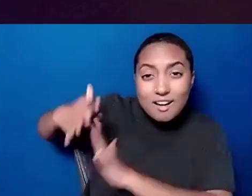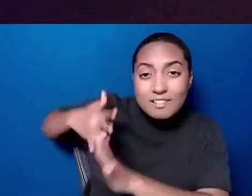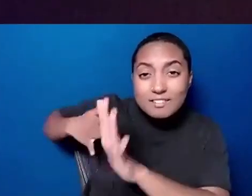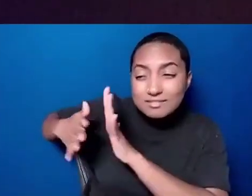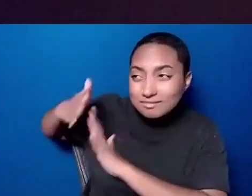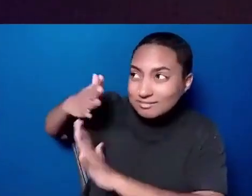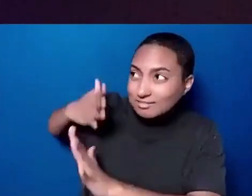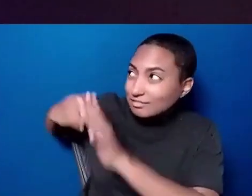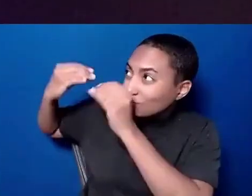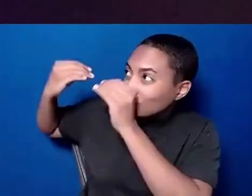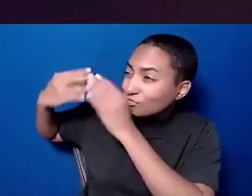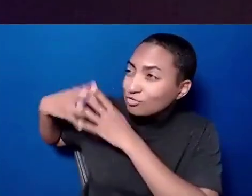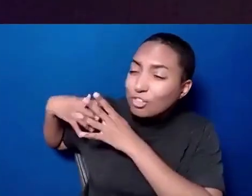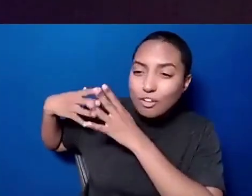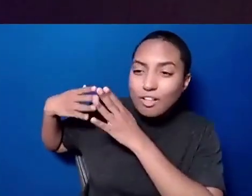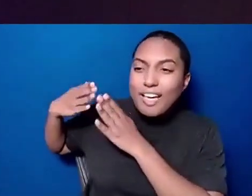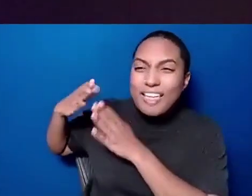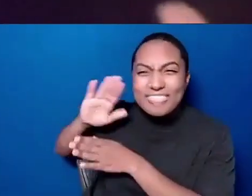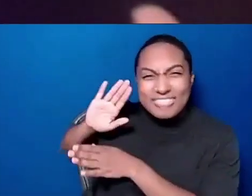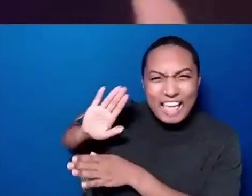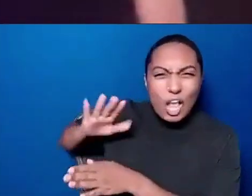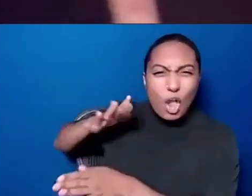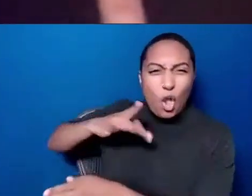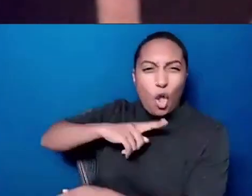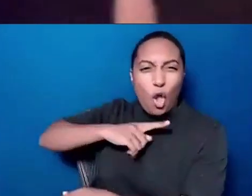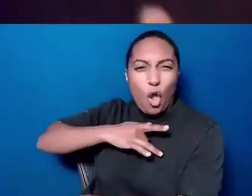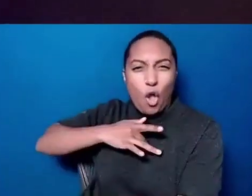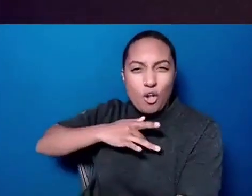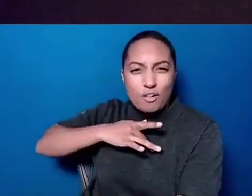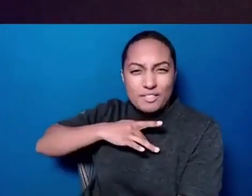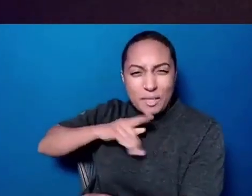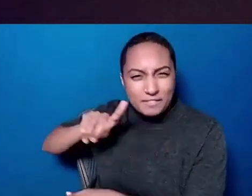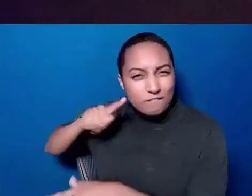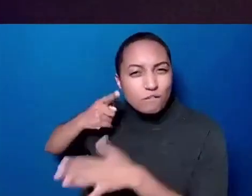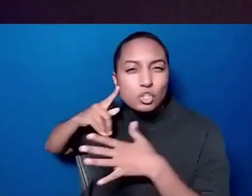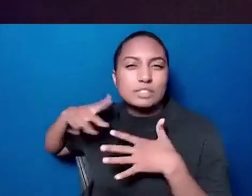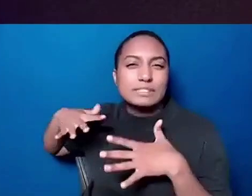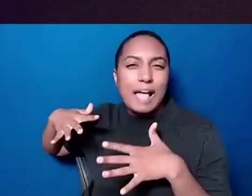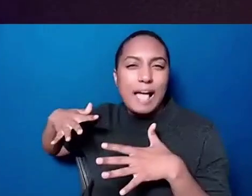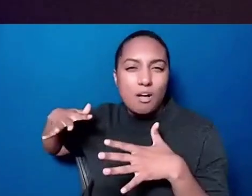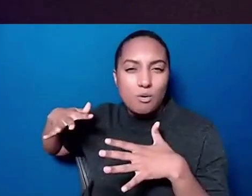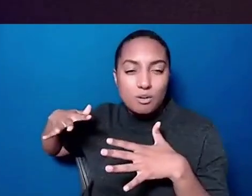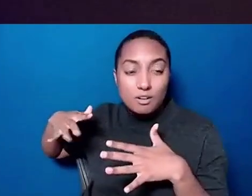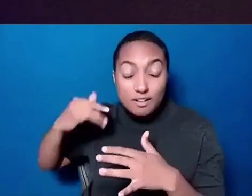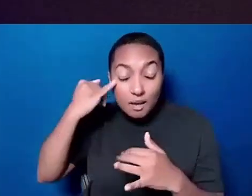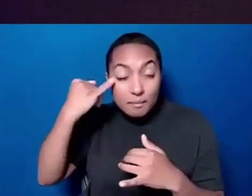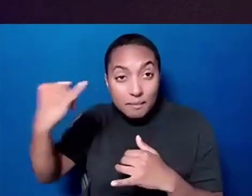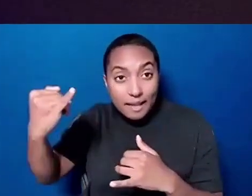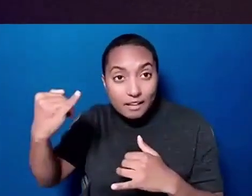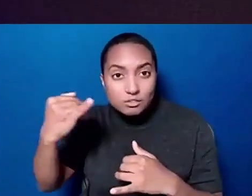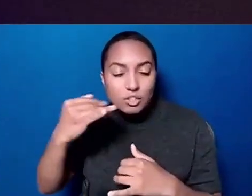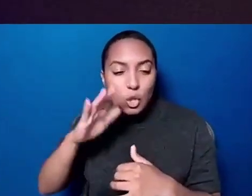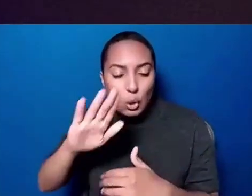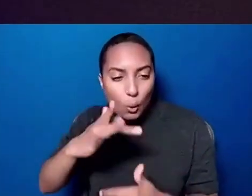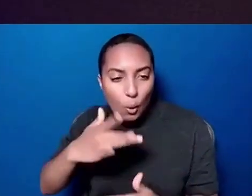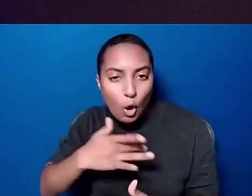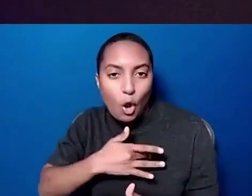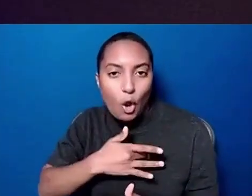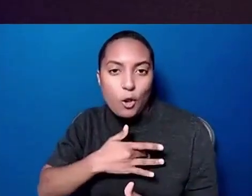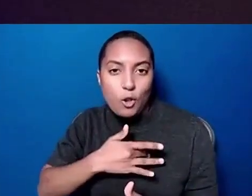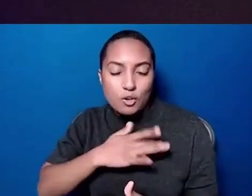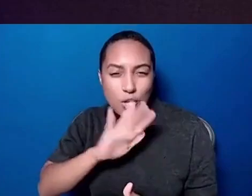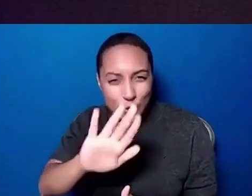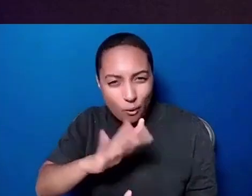Now imagine that for a moment. That first spark of consciousness. Your heart, your heart,